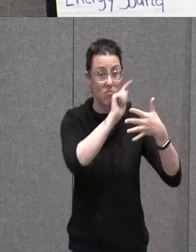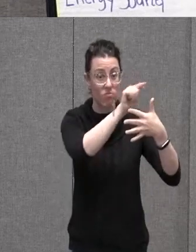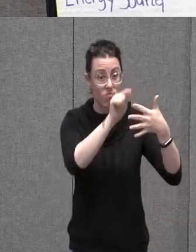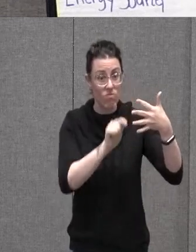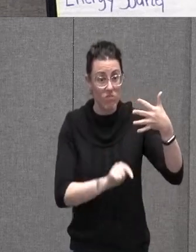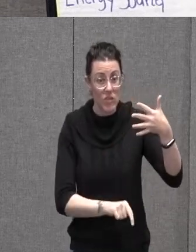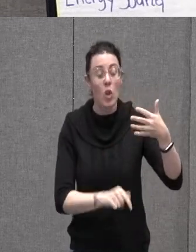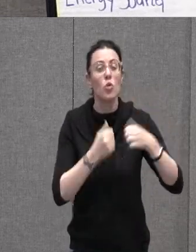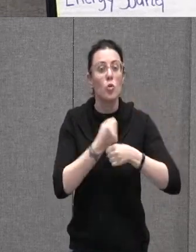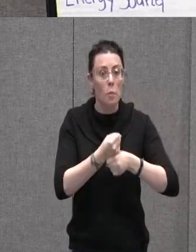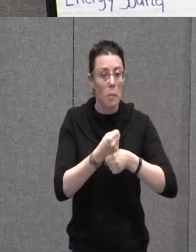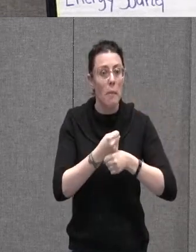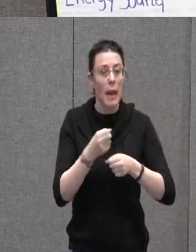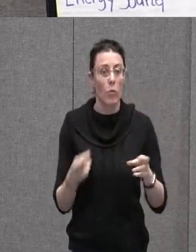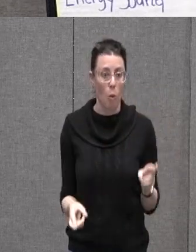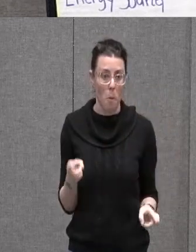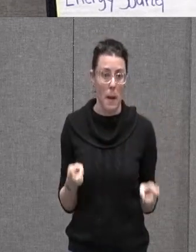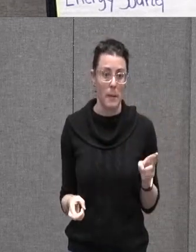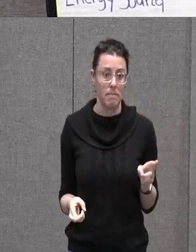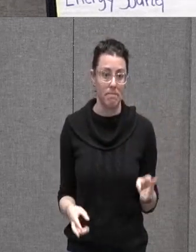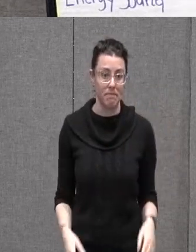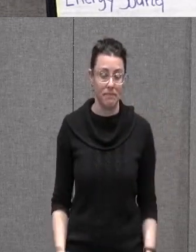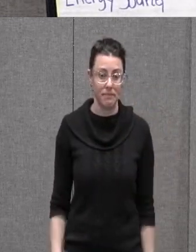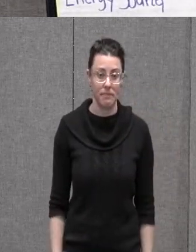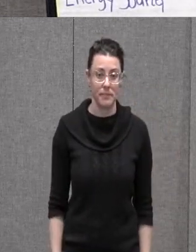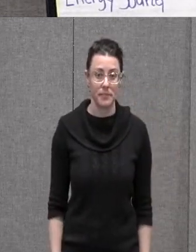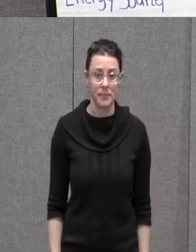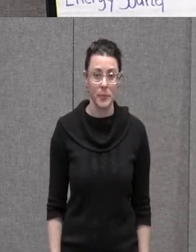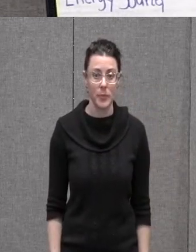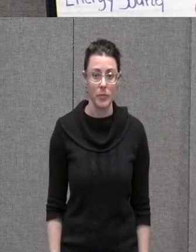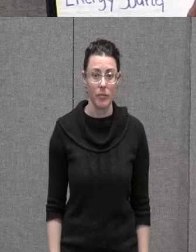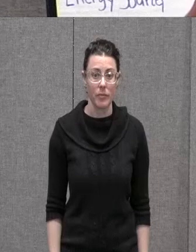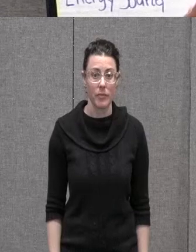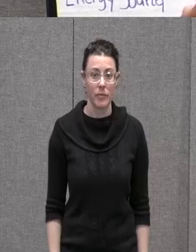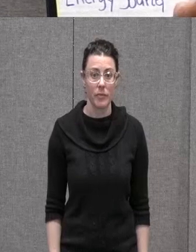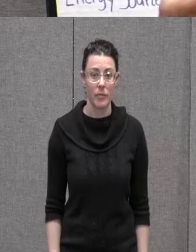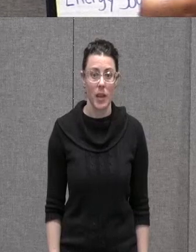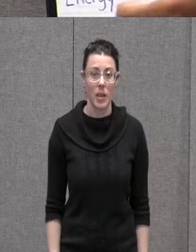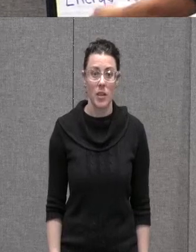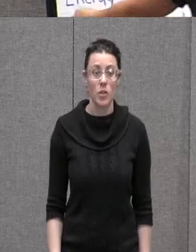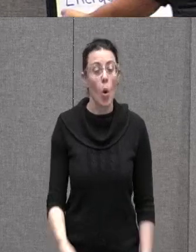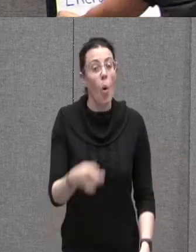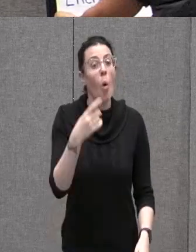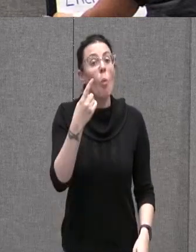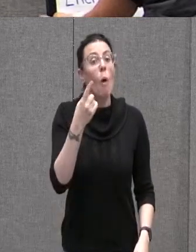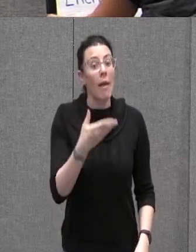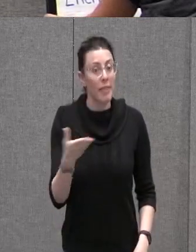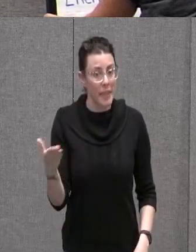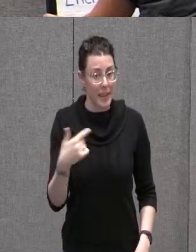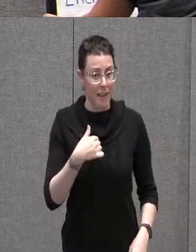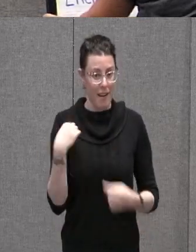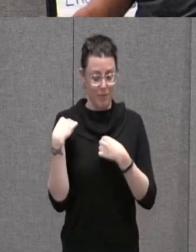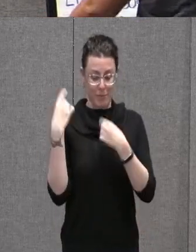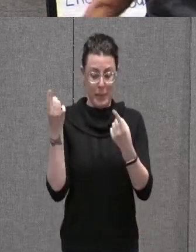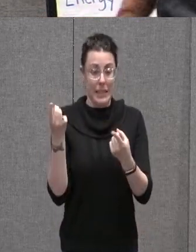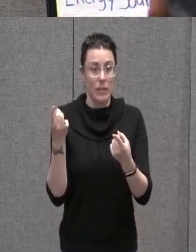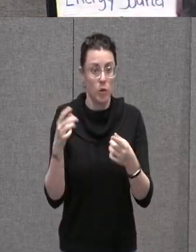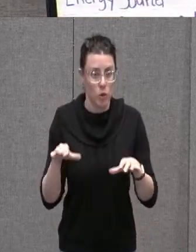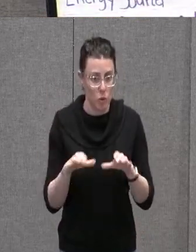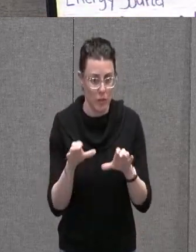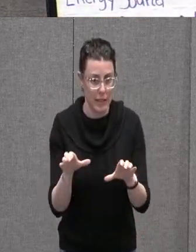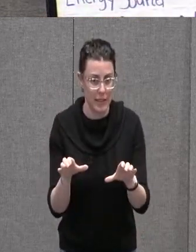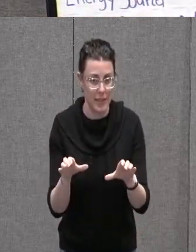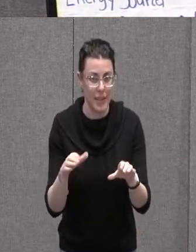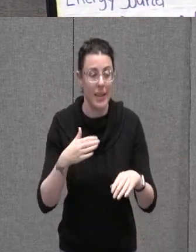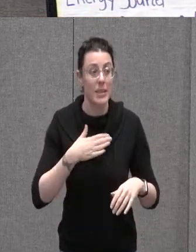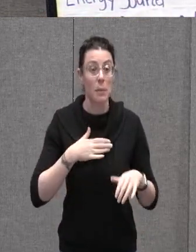Okay? So one of the things that I've been doing is working on my